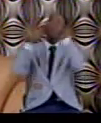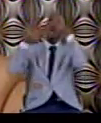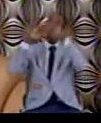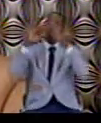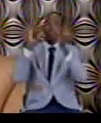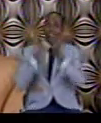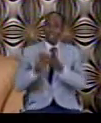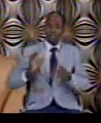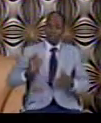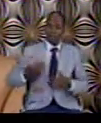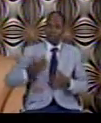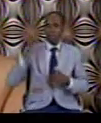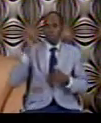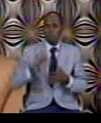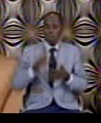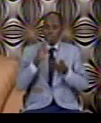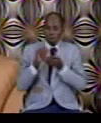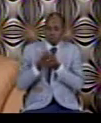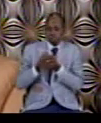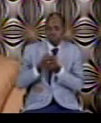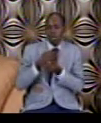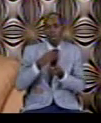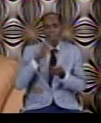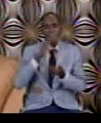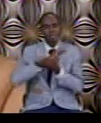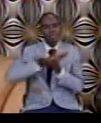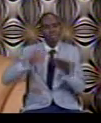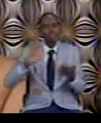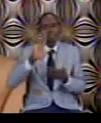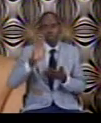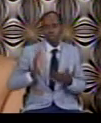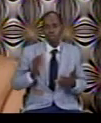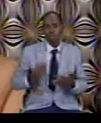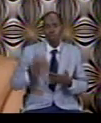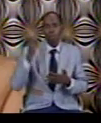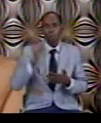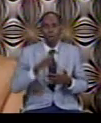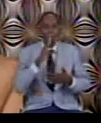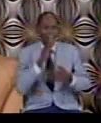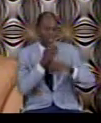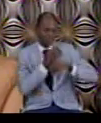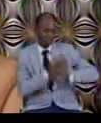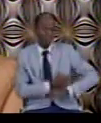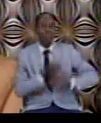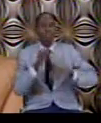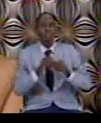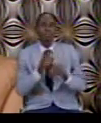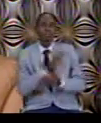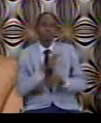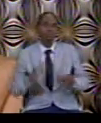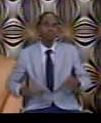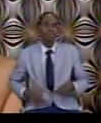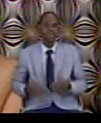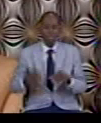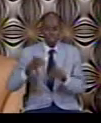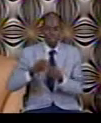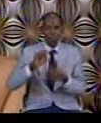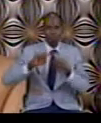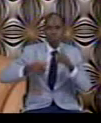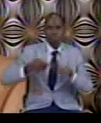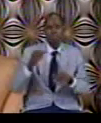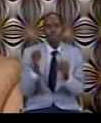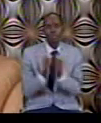soul must be purged and purified. Your soul must be secured, secured in Christ, in fellowship with